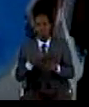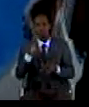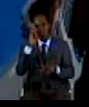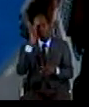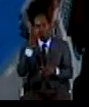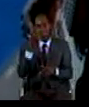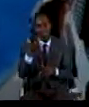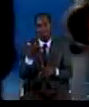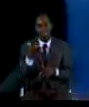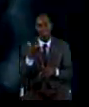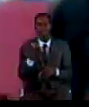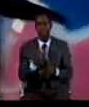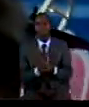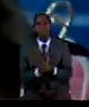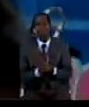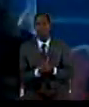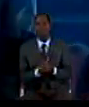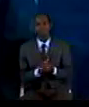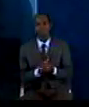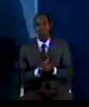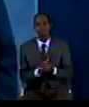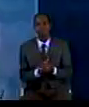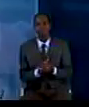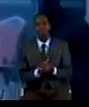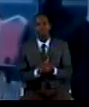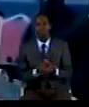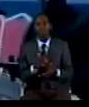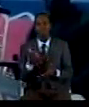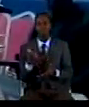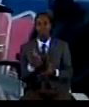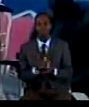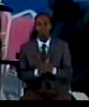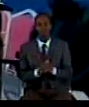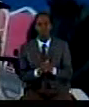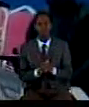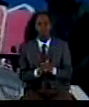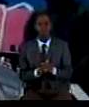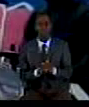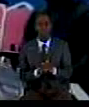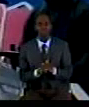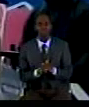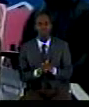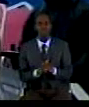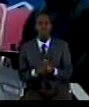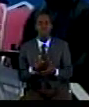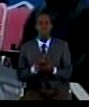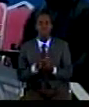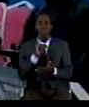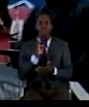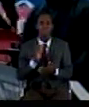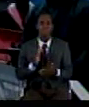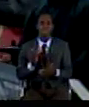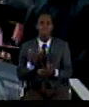your hands so the camera can pick you? That is Pastor Benny Bello. And that is our